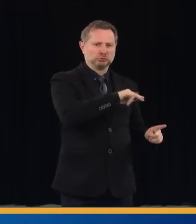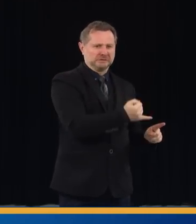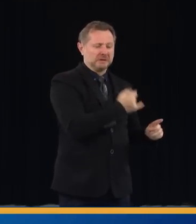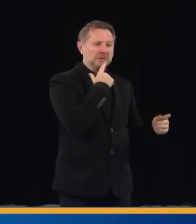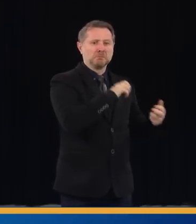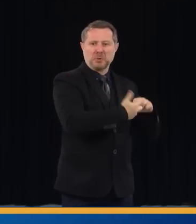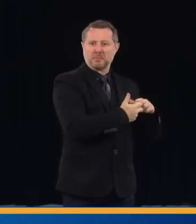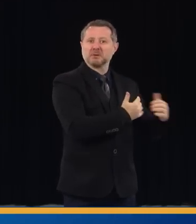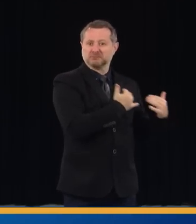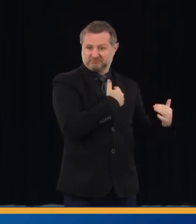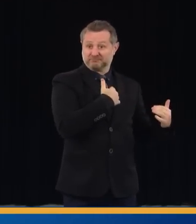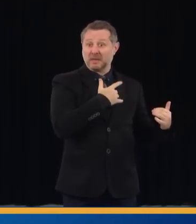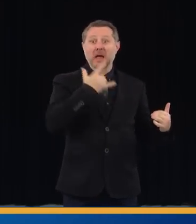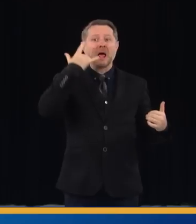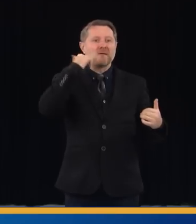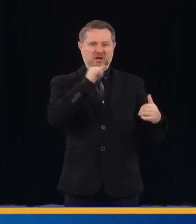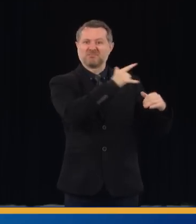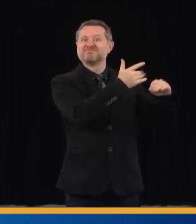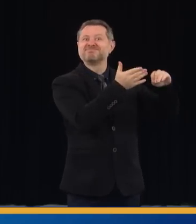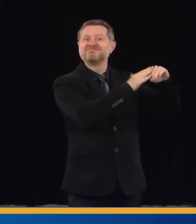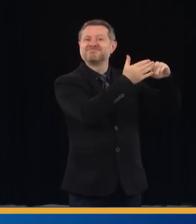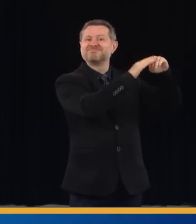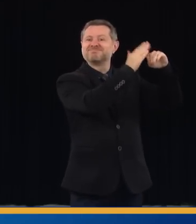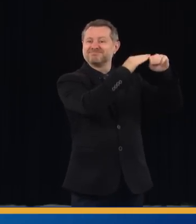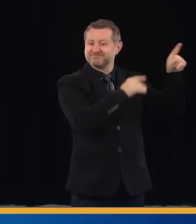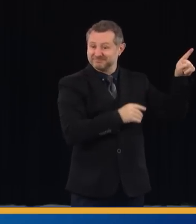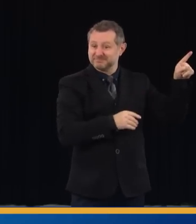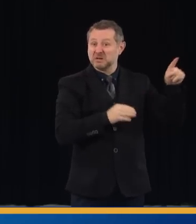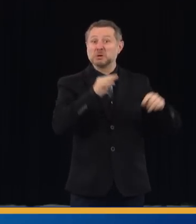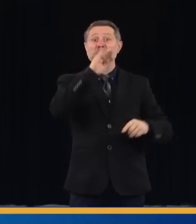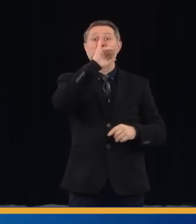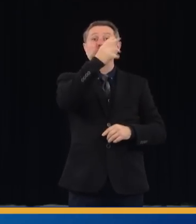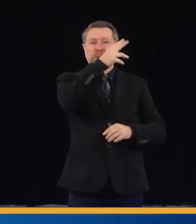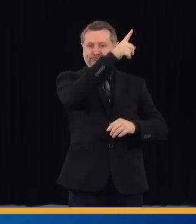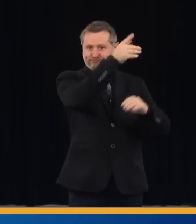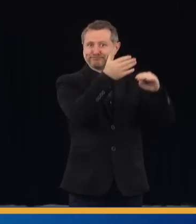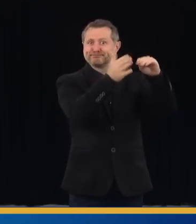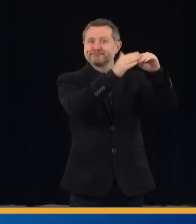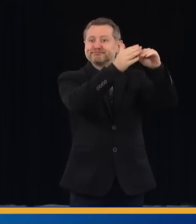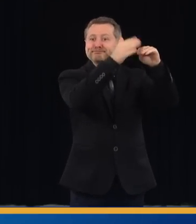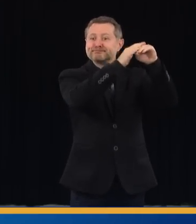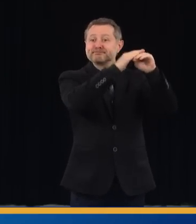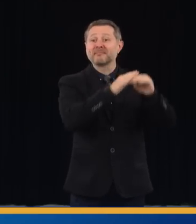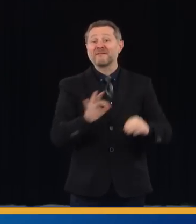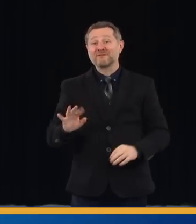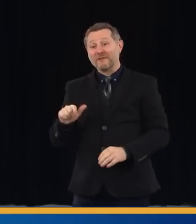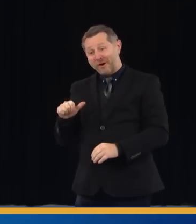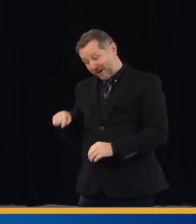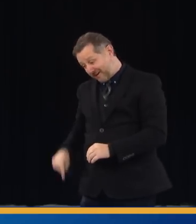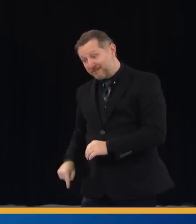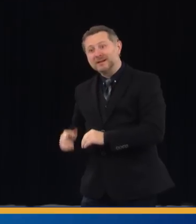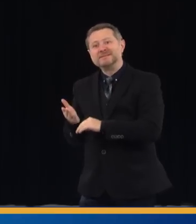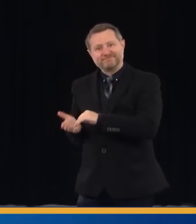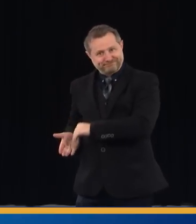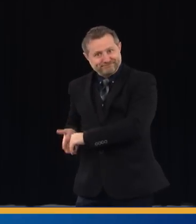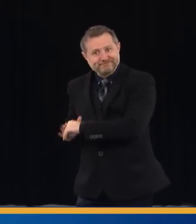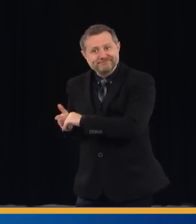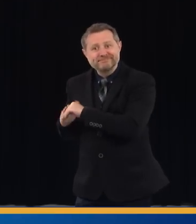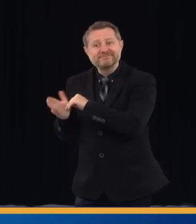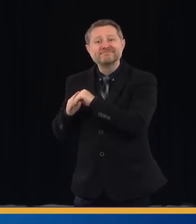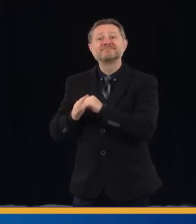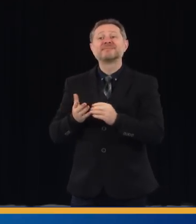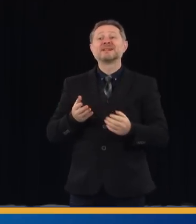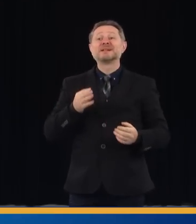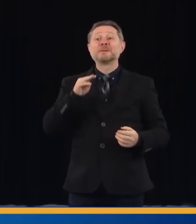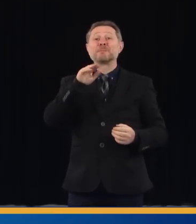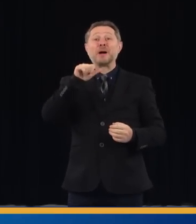up. Michigan's ticking up. Florida is even ticking up. Massachusetts, but no one is